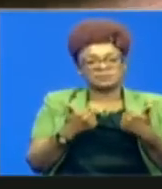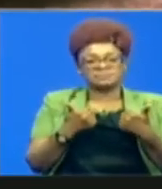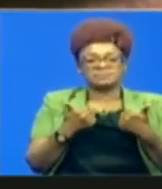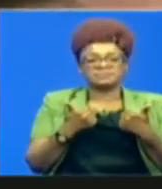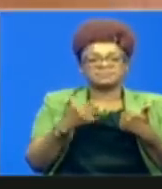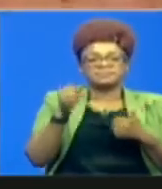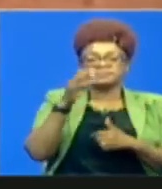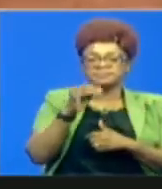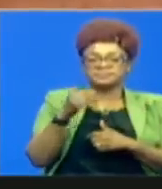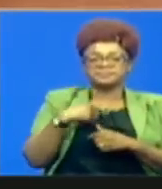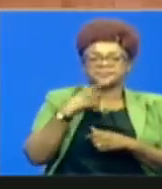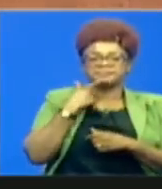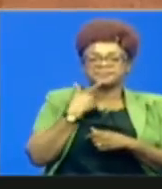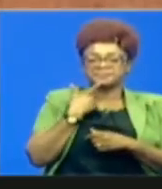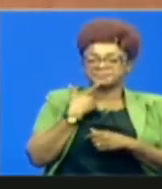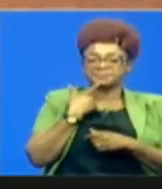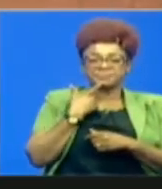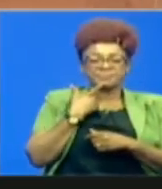I said,